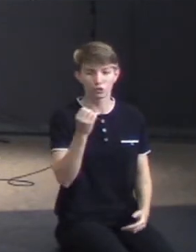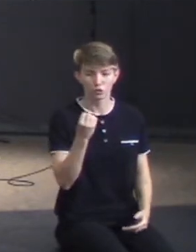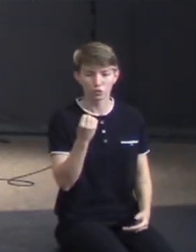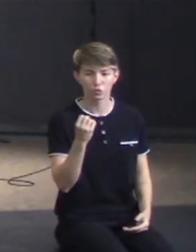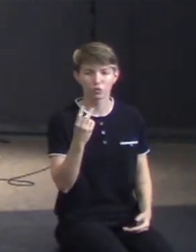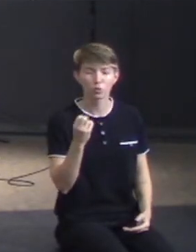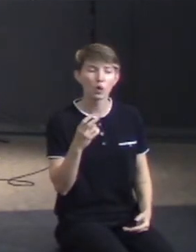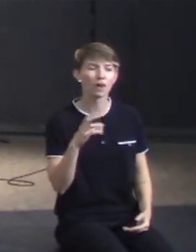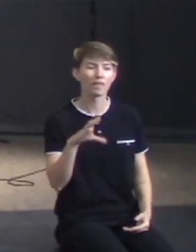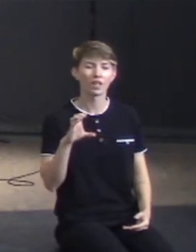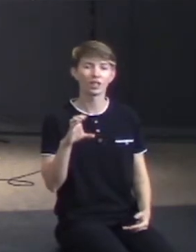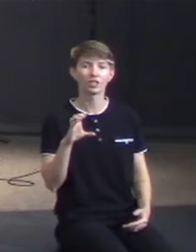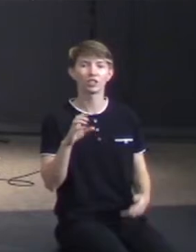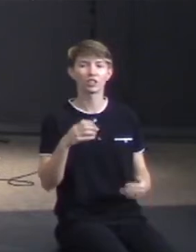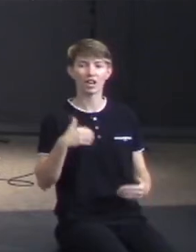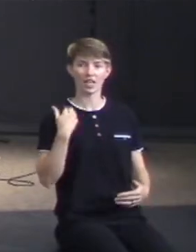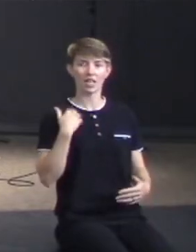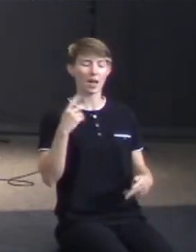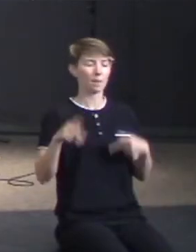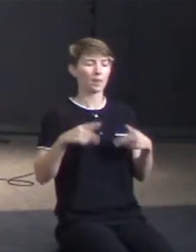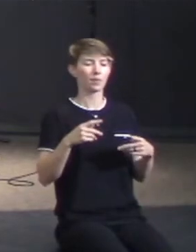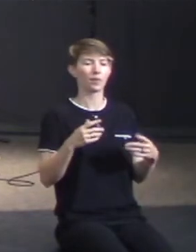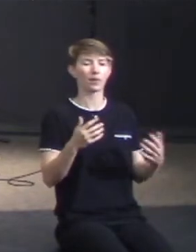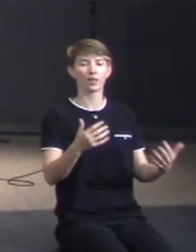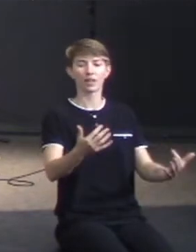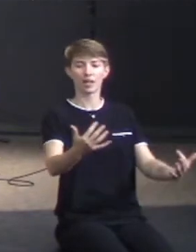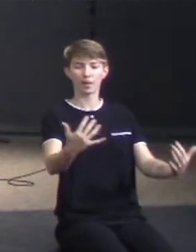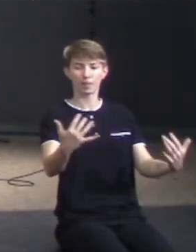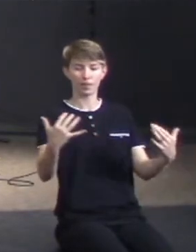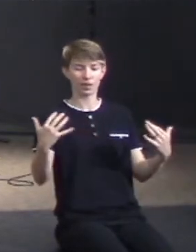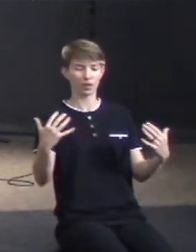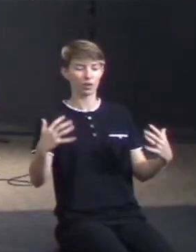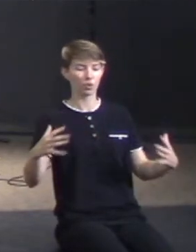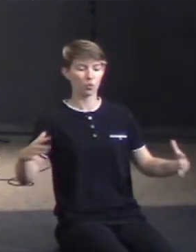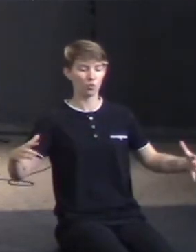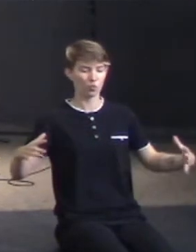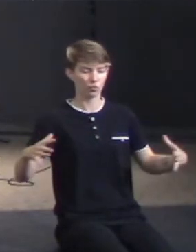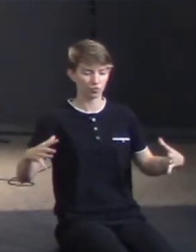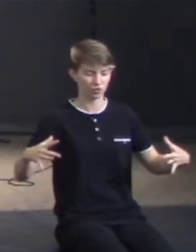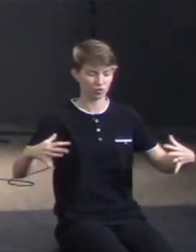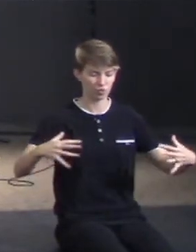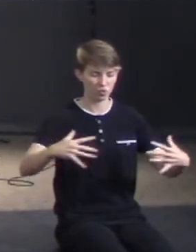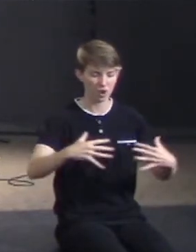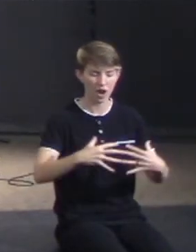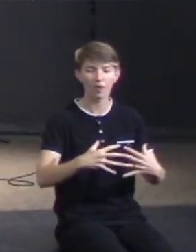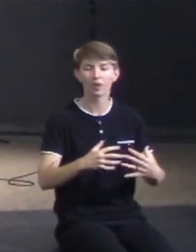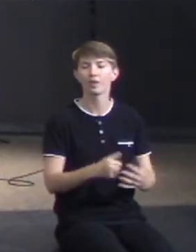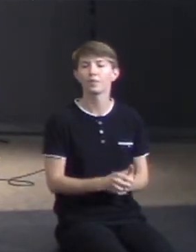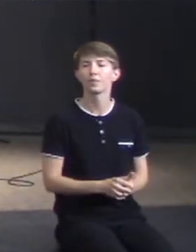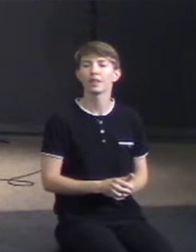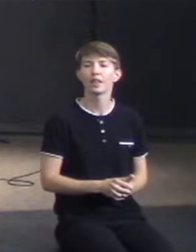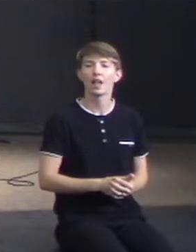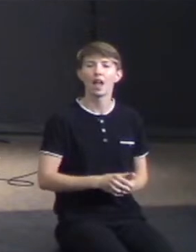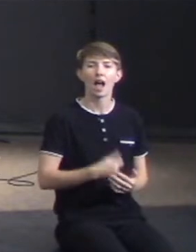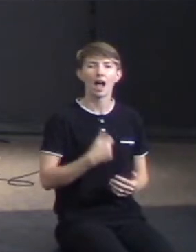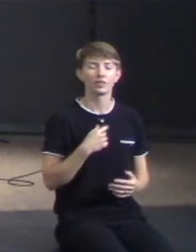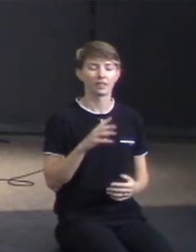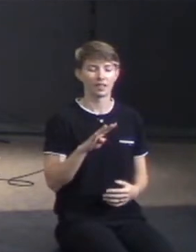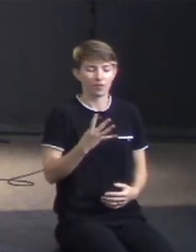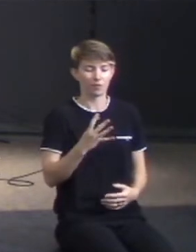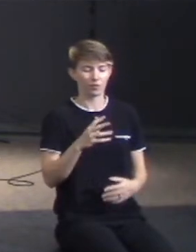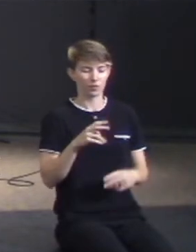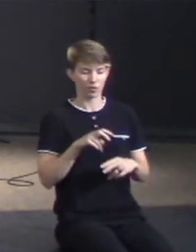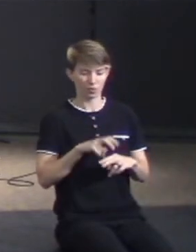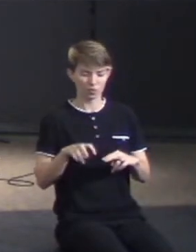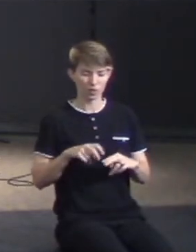came and wrapped themselves around the stage. I was sitting in the fourth row, so right about where Nick was. And